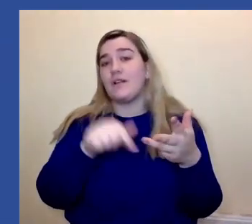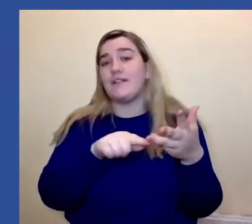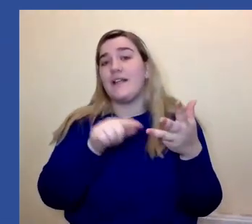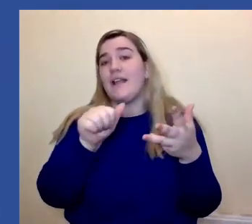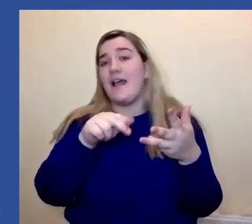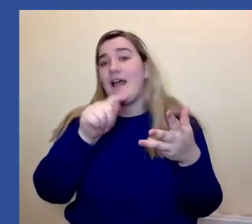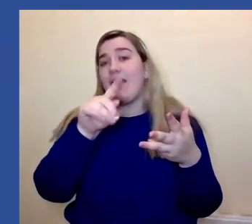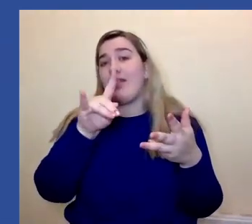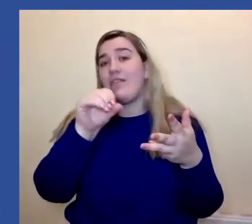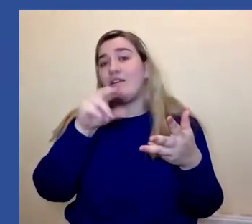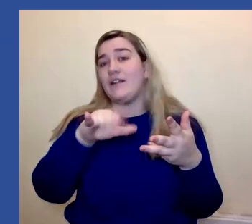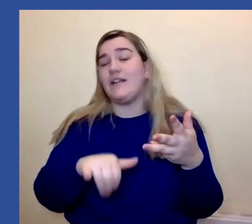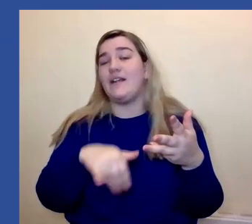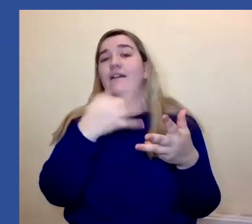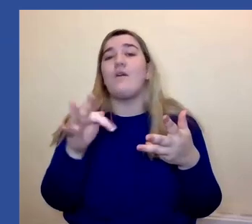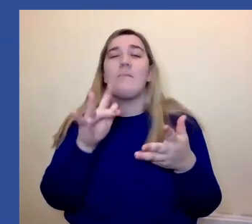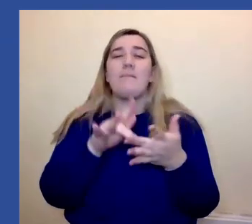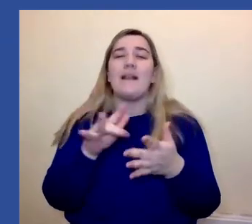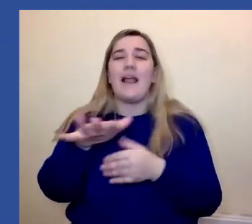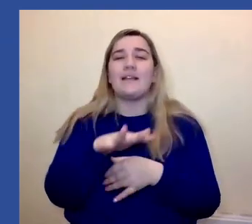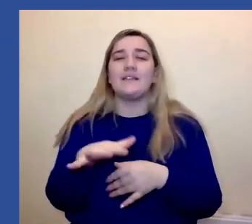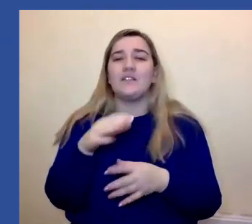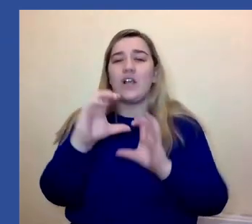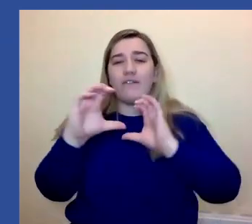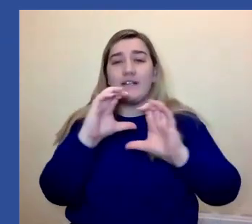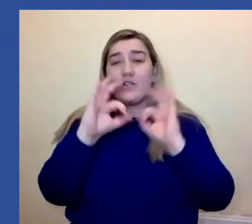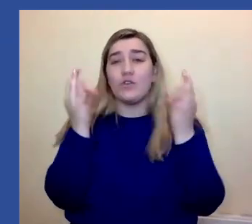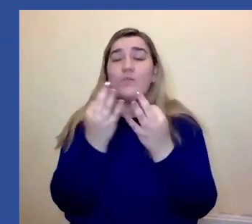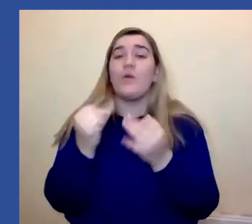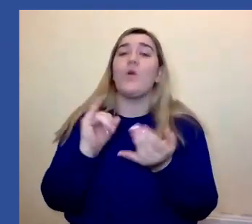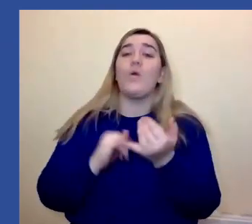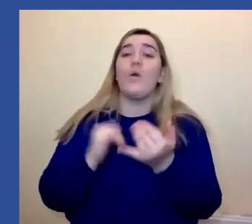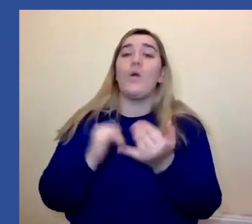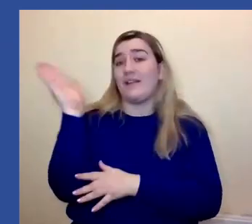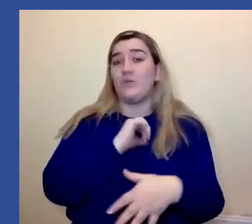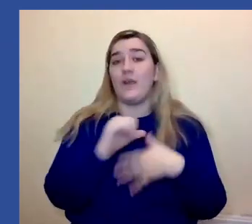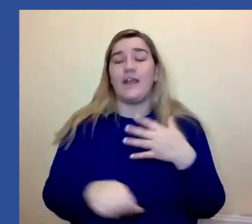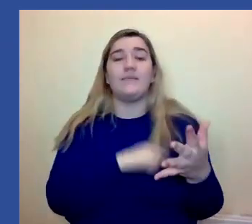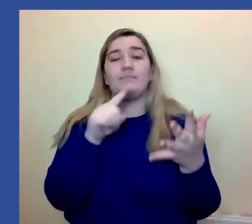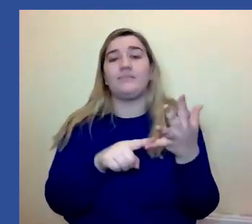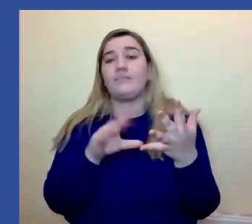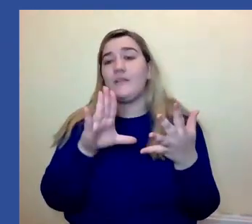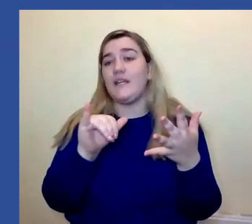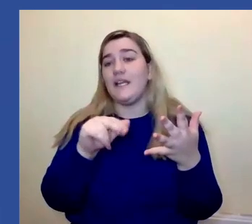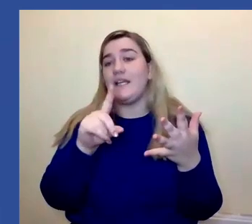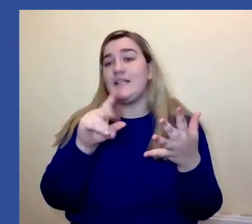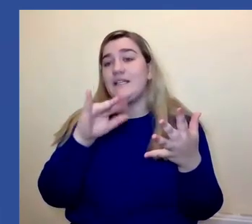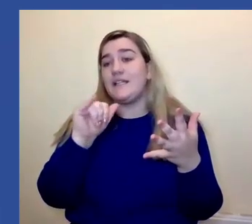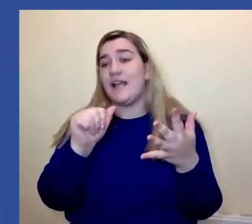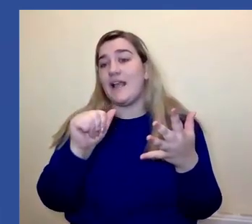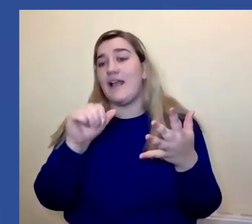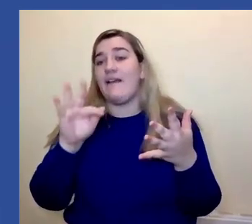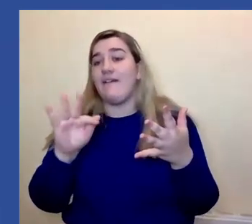David King from the Midlands Conversation Group, who are going to present with Patria today. We have Lydia Fisher, Decision